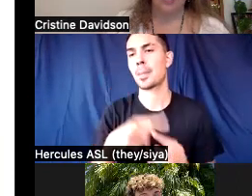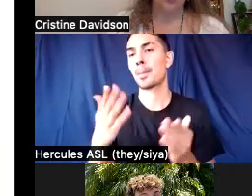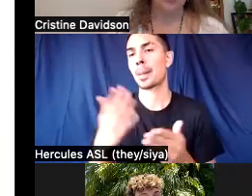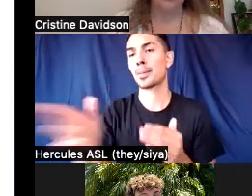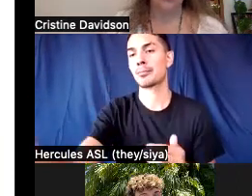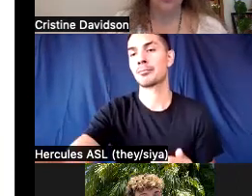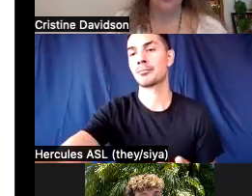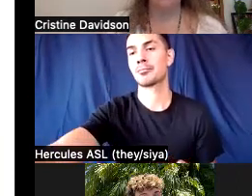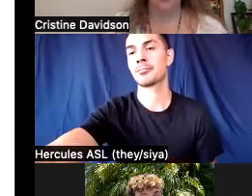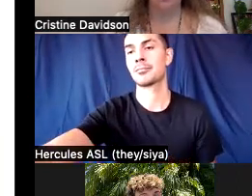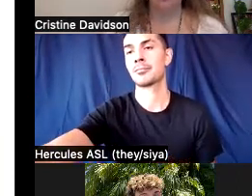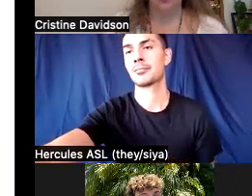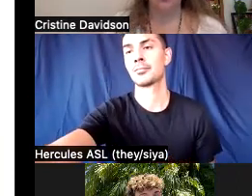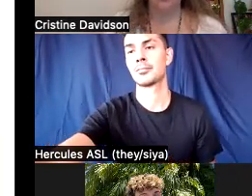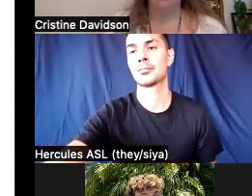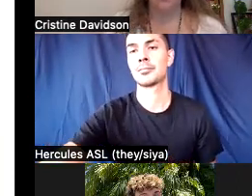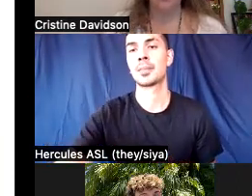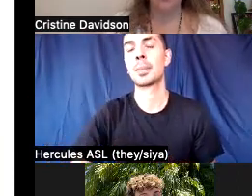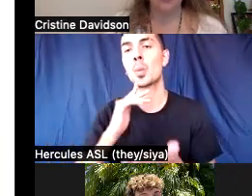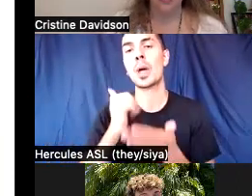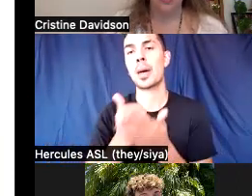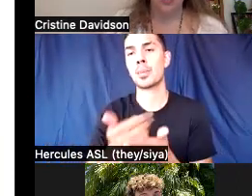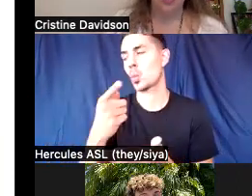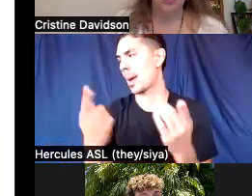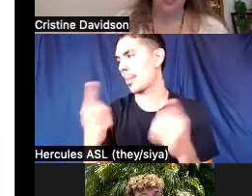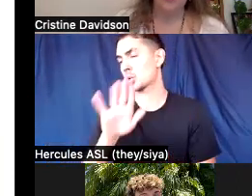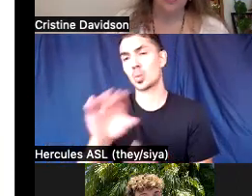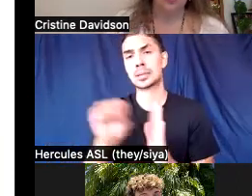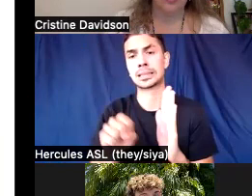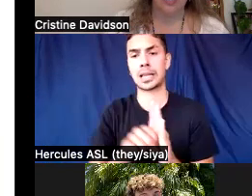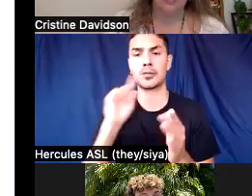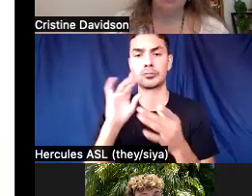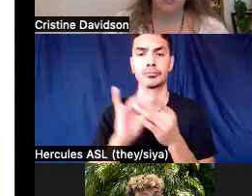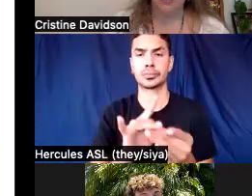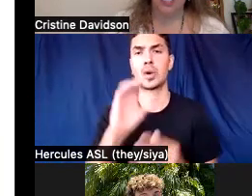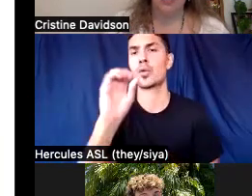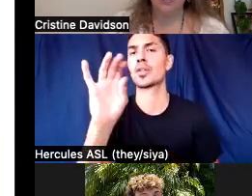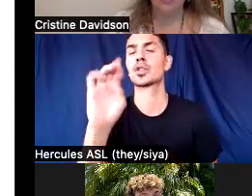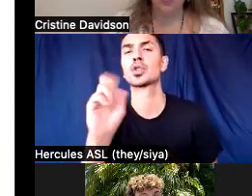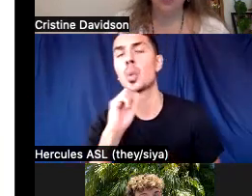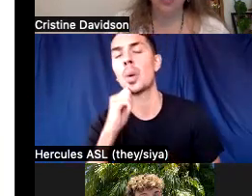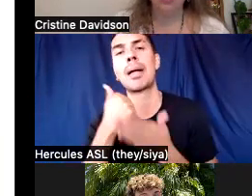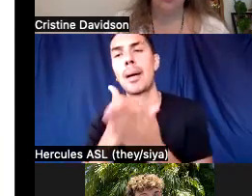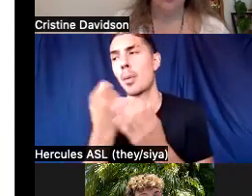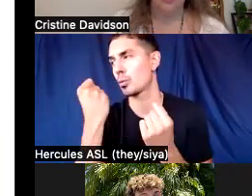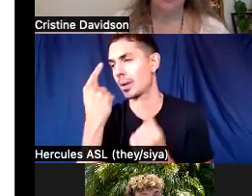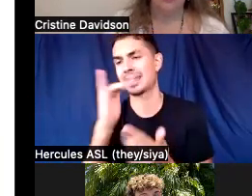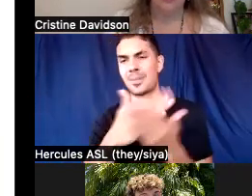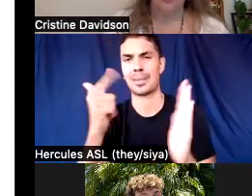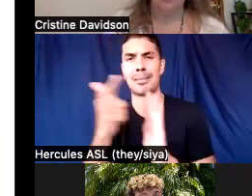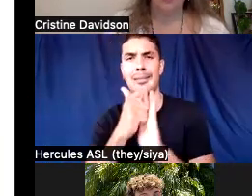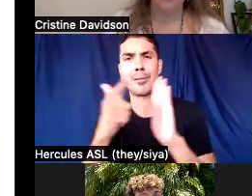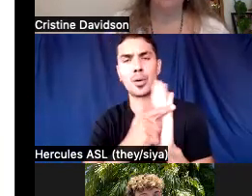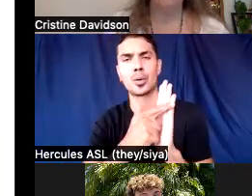what the statute is in your state regarding predatory offenders. It just helps understand some of the legalities around it,